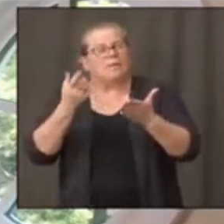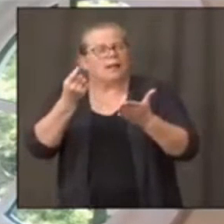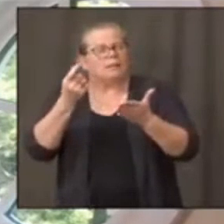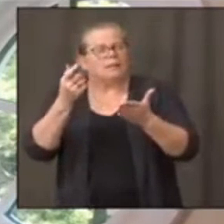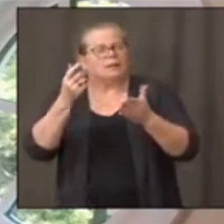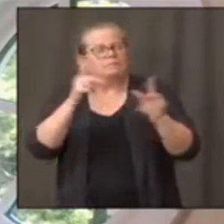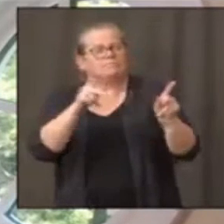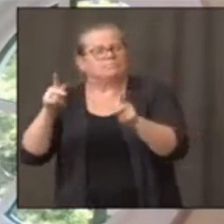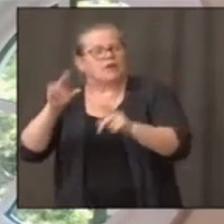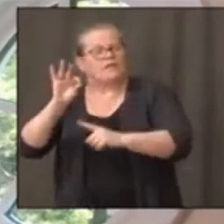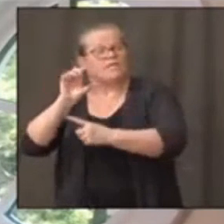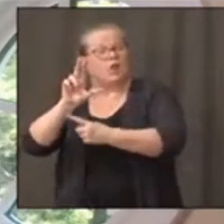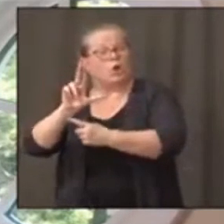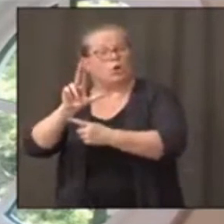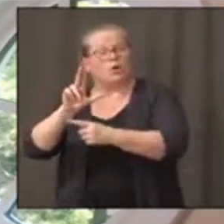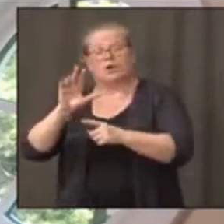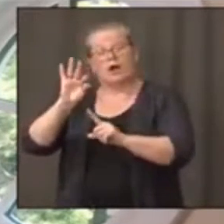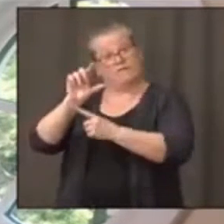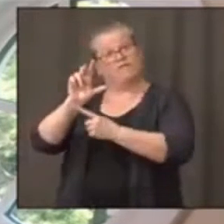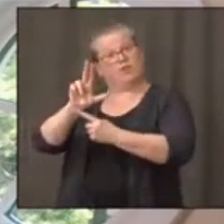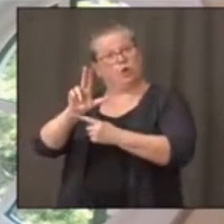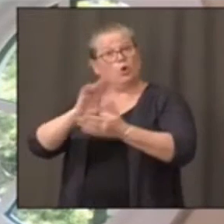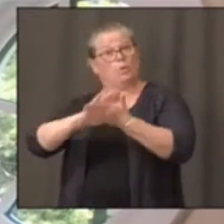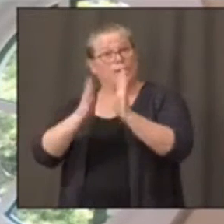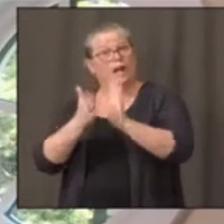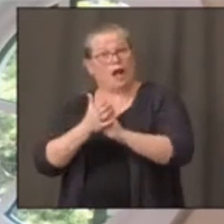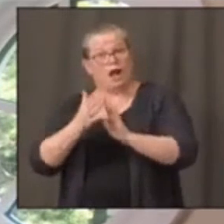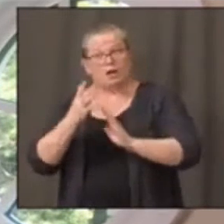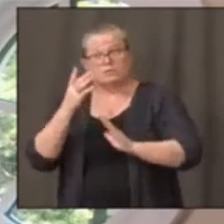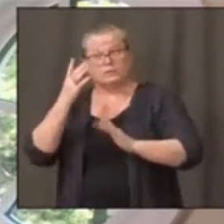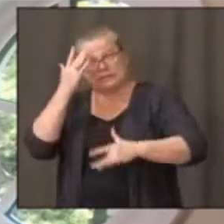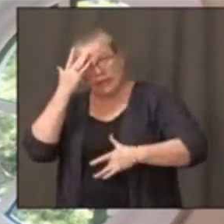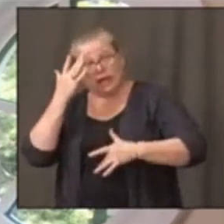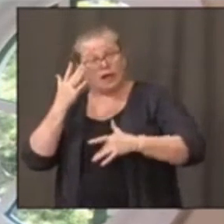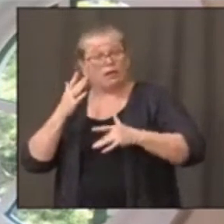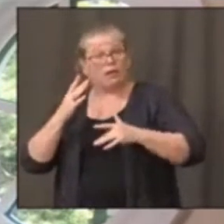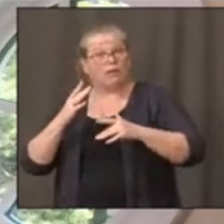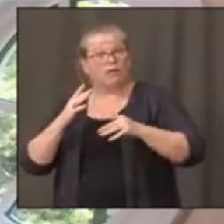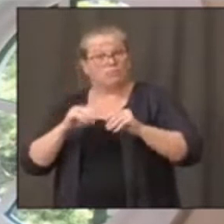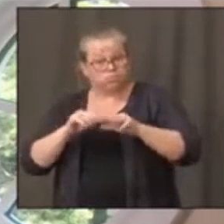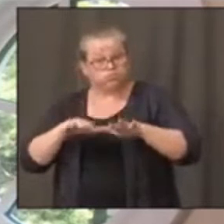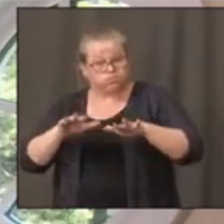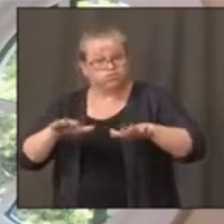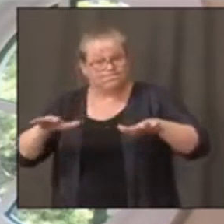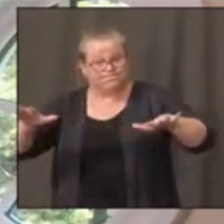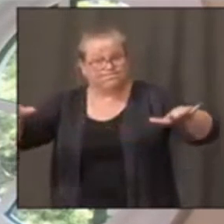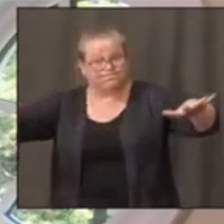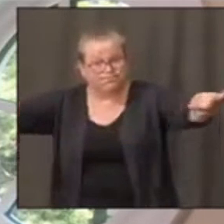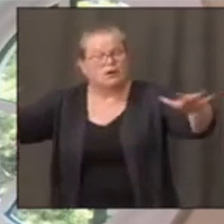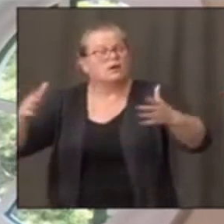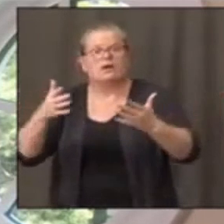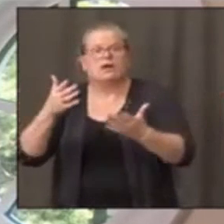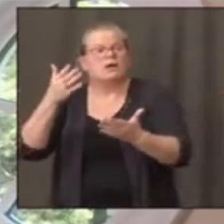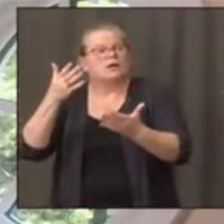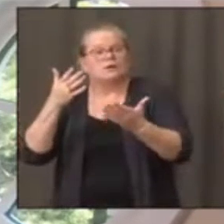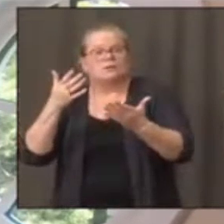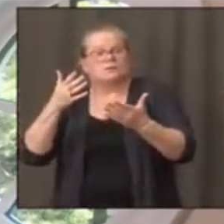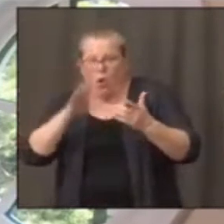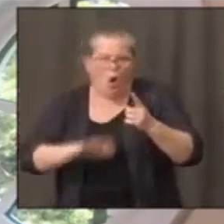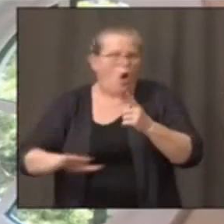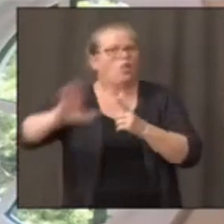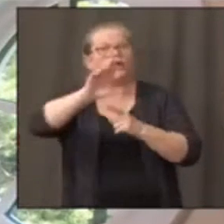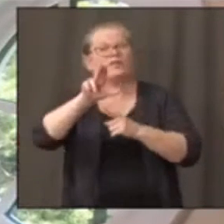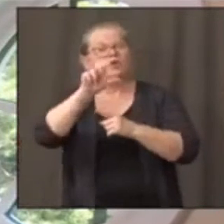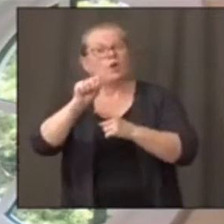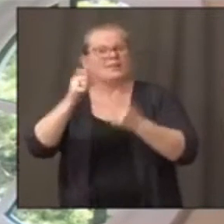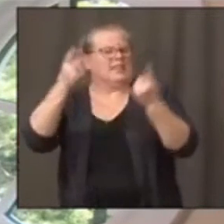influenza. There's a risk that COVID is going to look the same way, that we're going to have a national epidemic of COVID at some point as we head into the fall and the winter, which is the